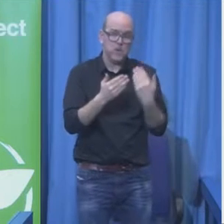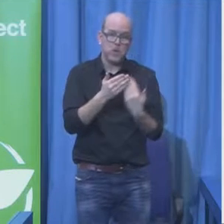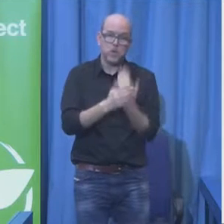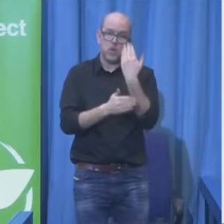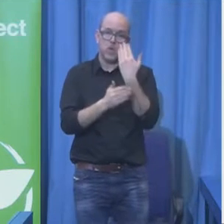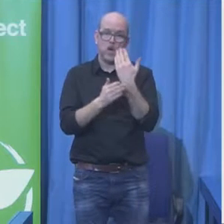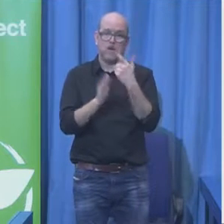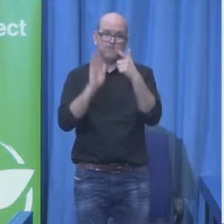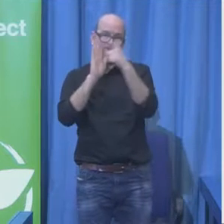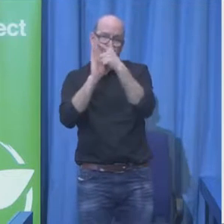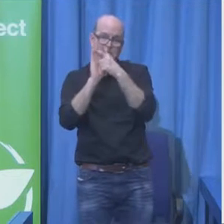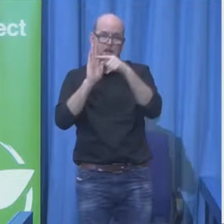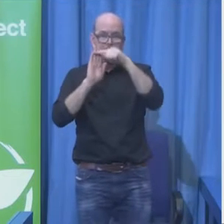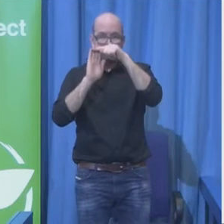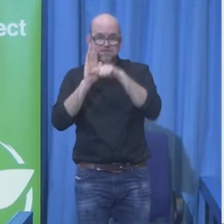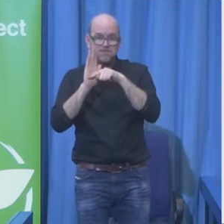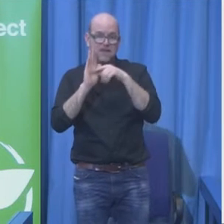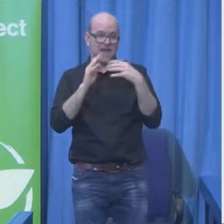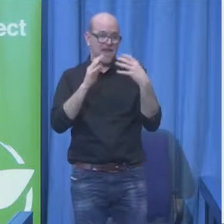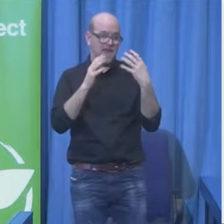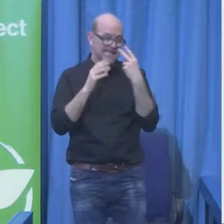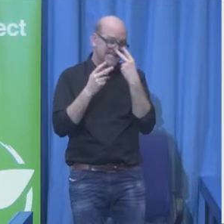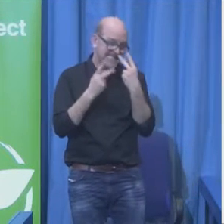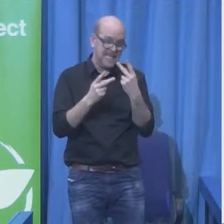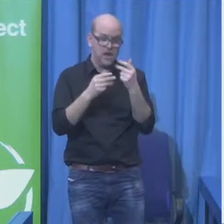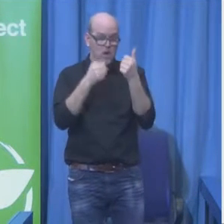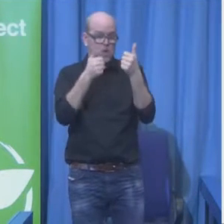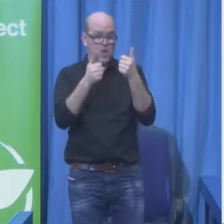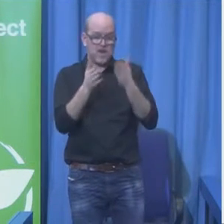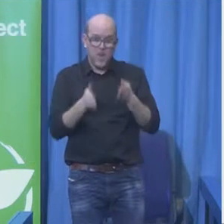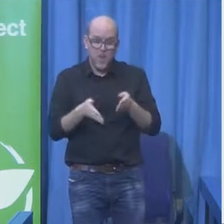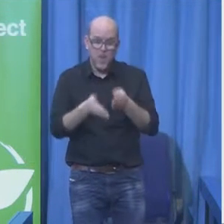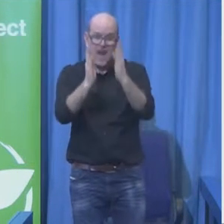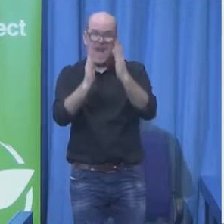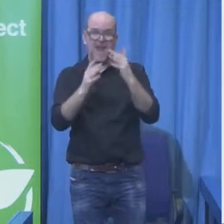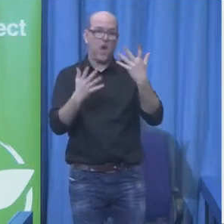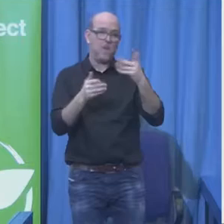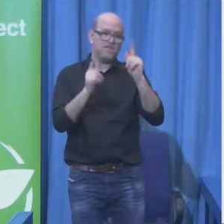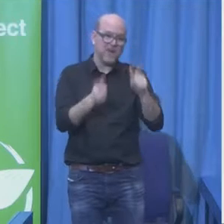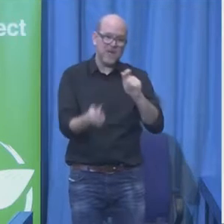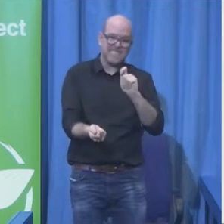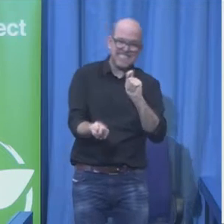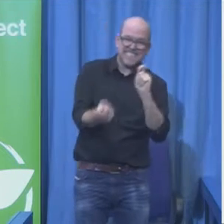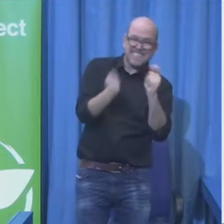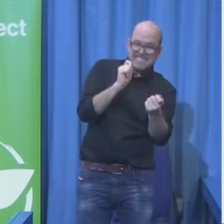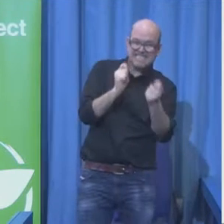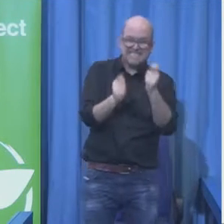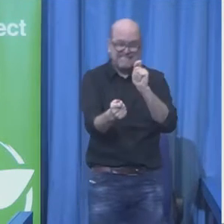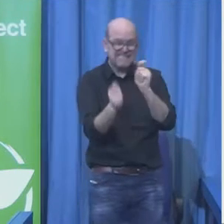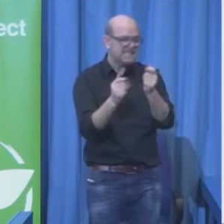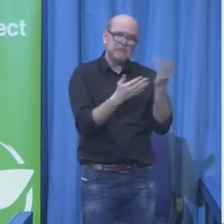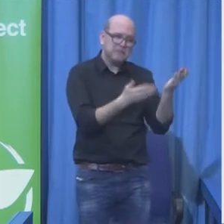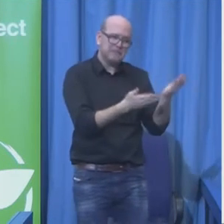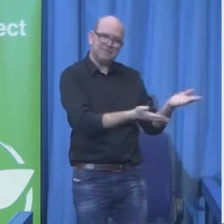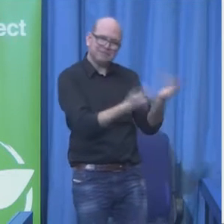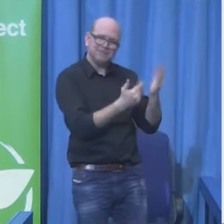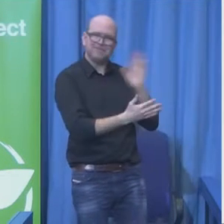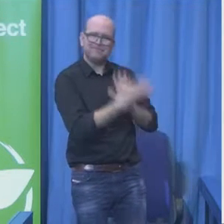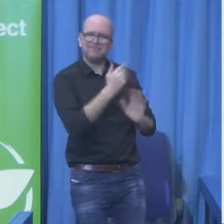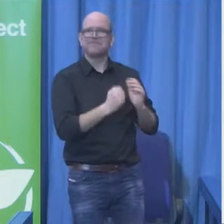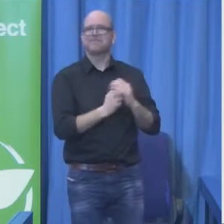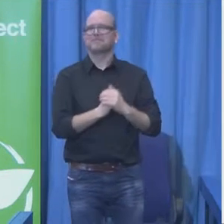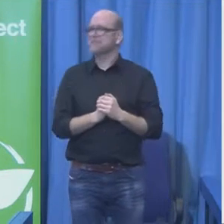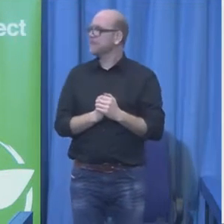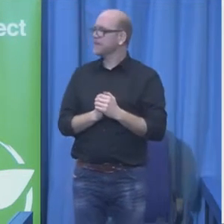address these challenges? Thank you. Okay. Thank you. Thank you very much, Mr. Chair. I'll try to speak quickly because I've got